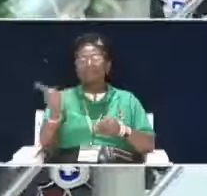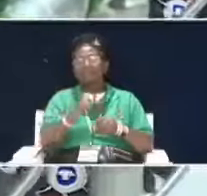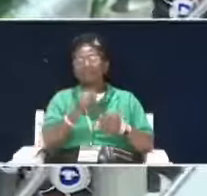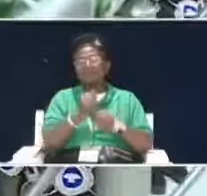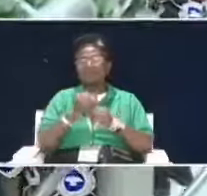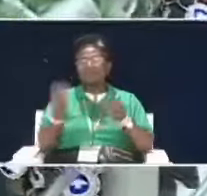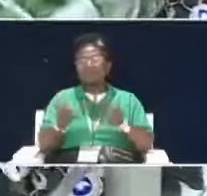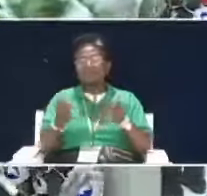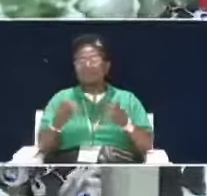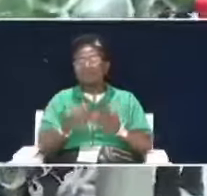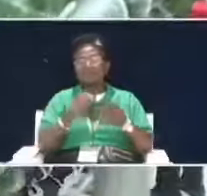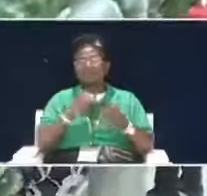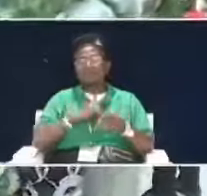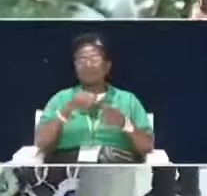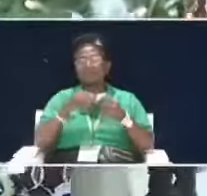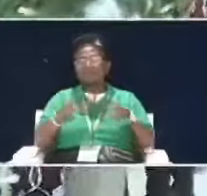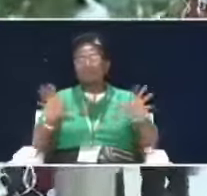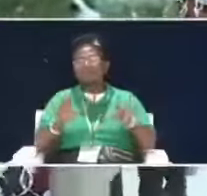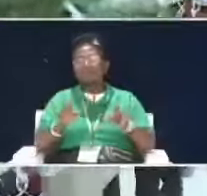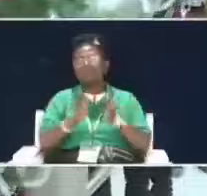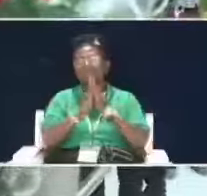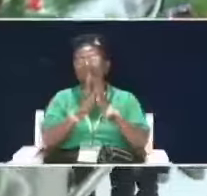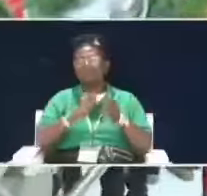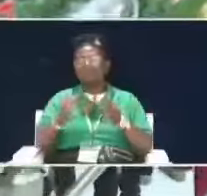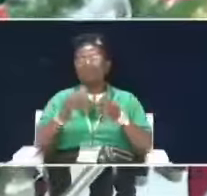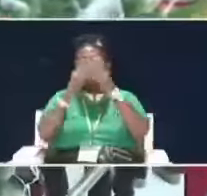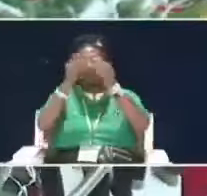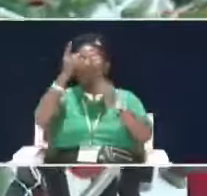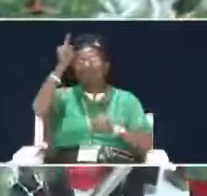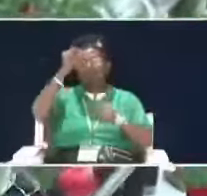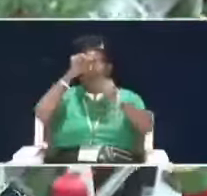finish praying. Thank you, Father.